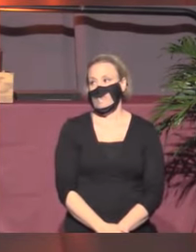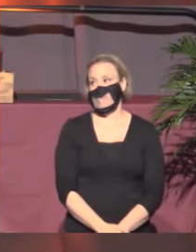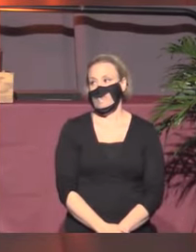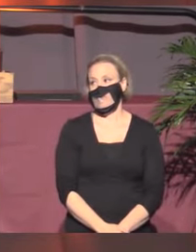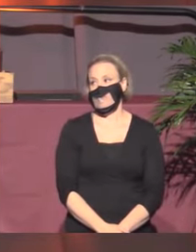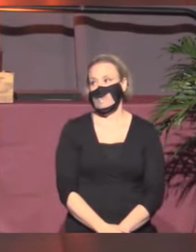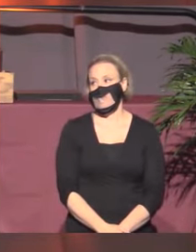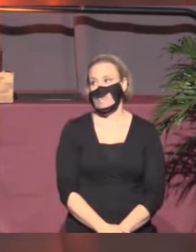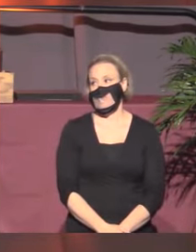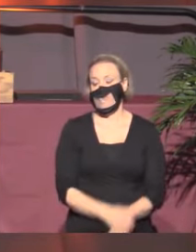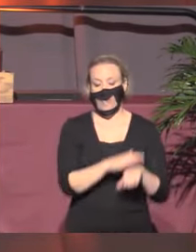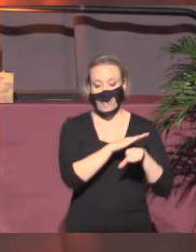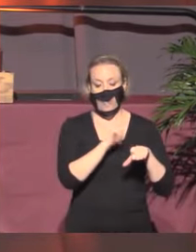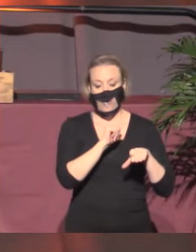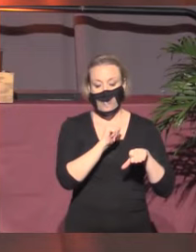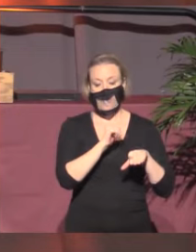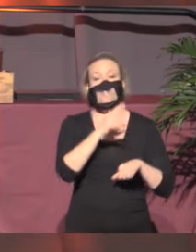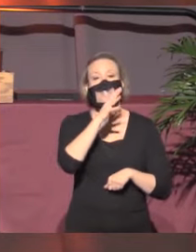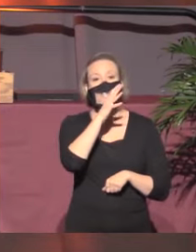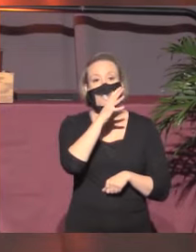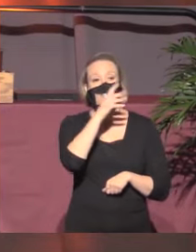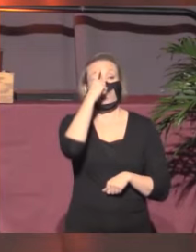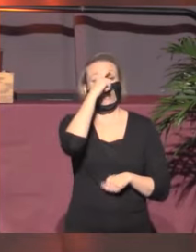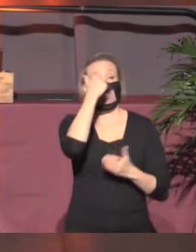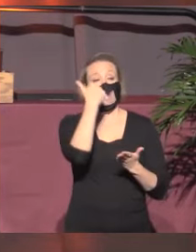Calling on his mother for help.